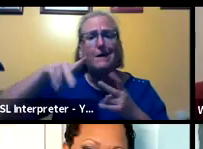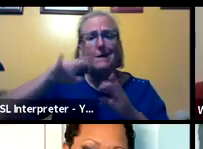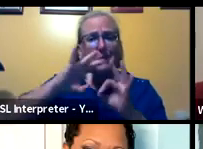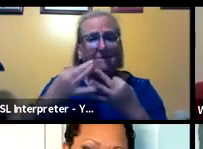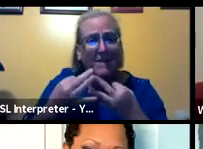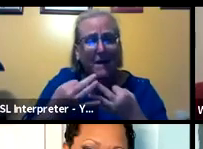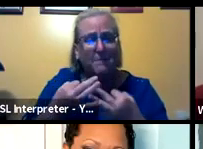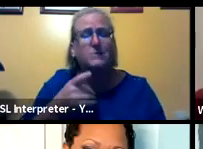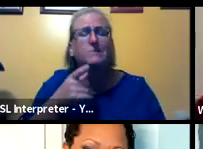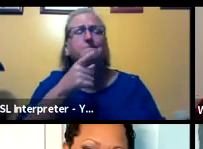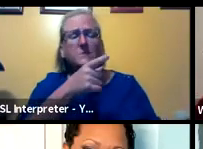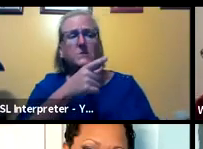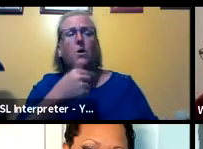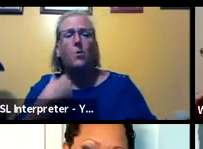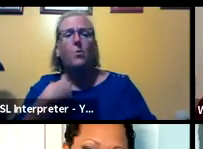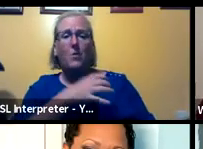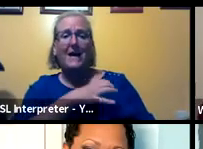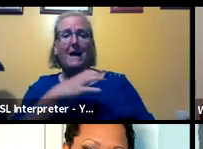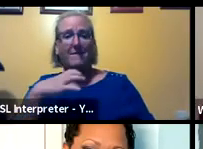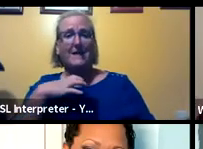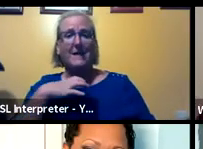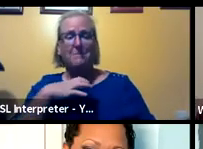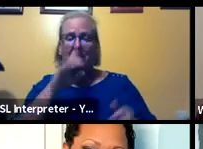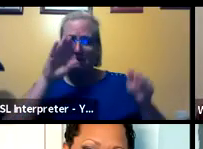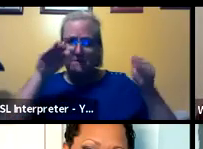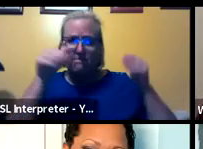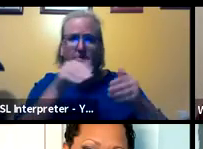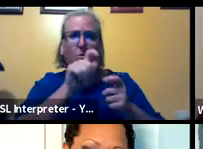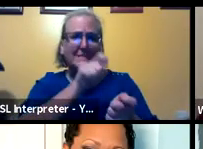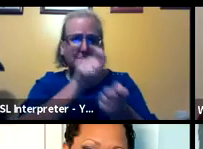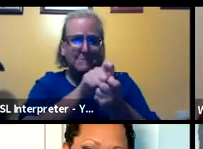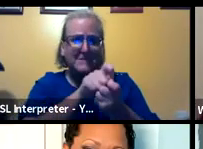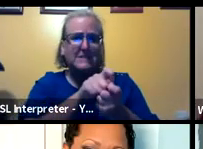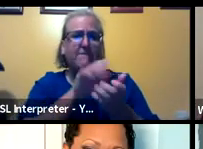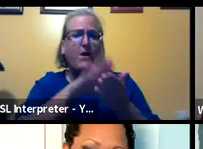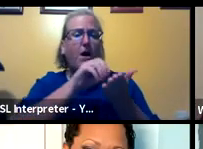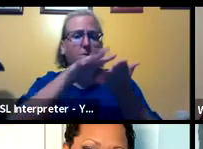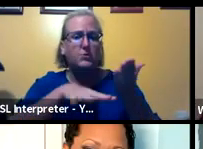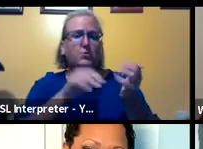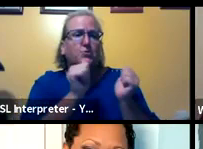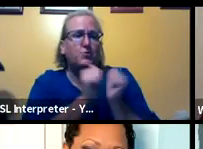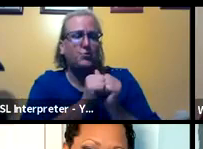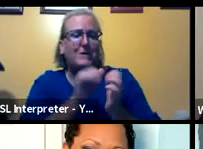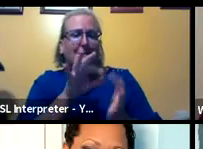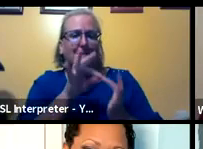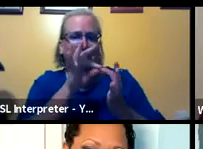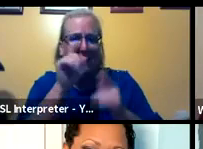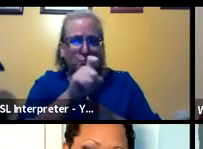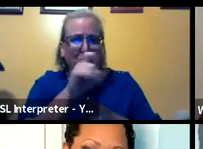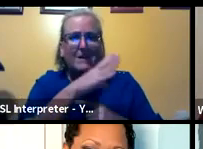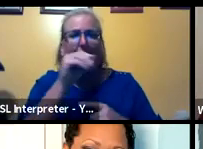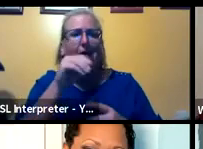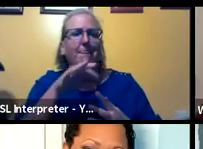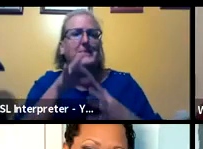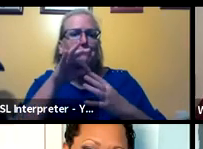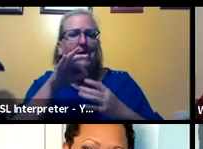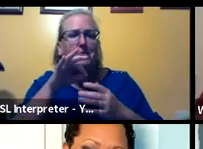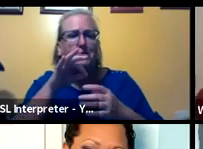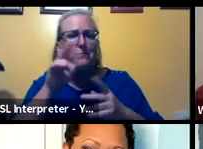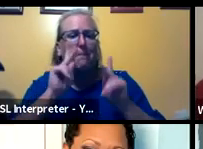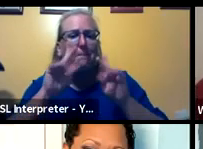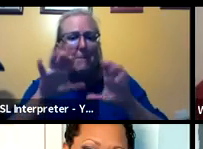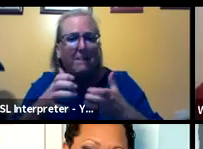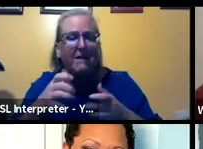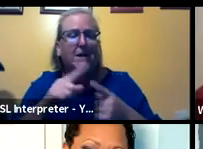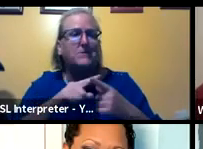a committee that is focused completely on students with special needs and our special populations, our preschoolers, our